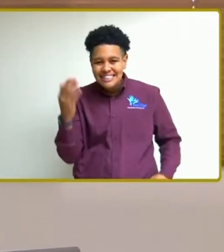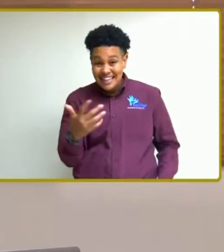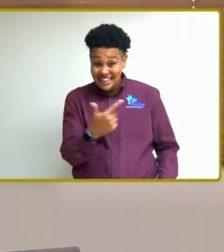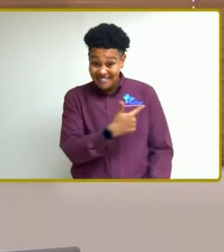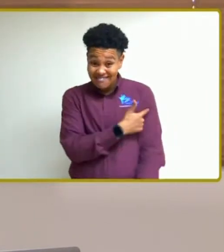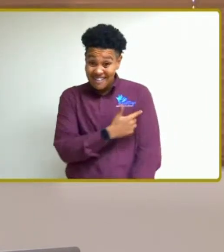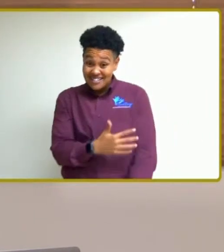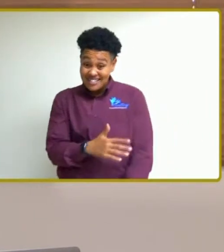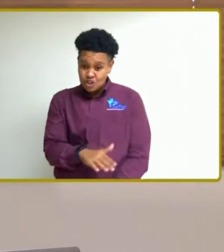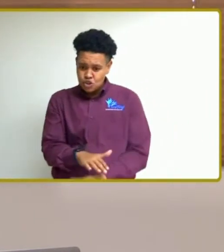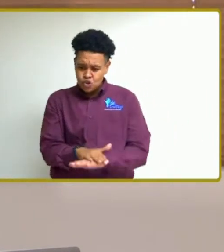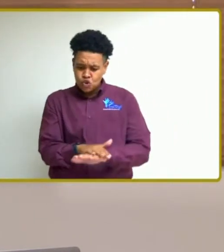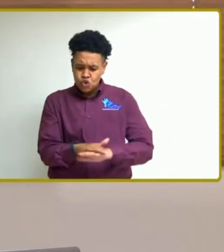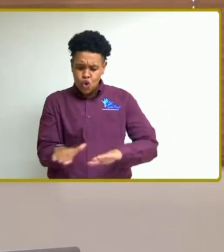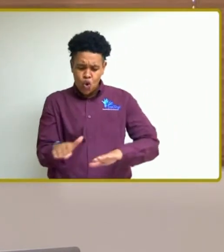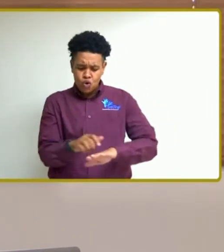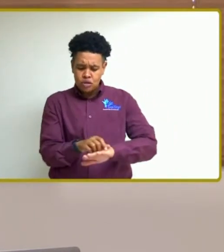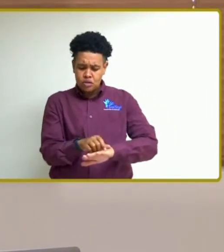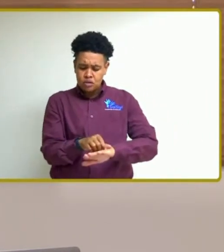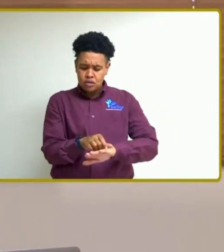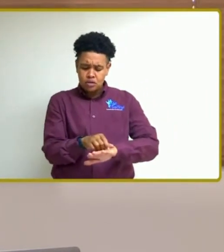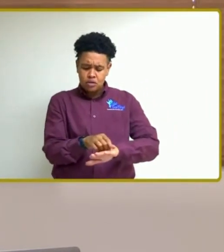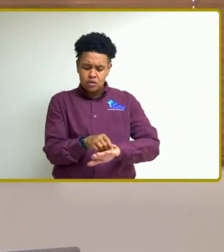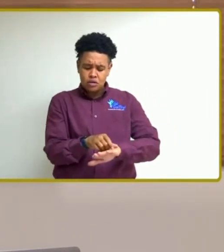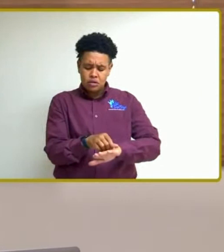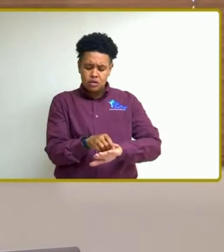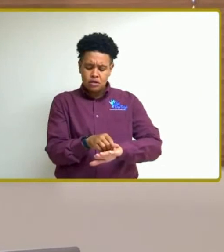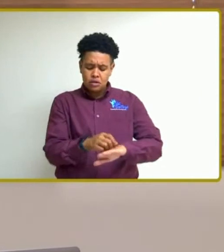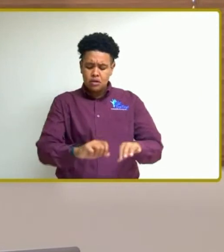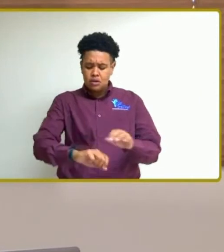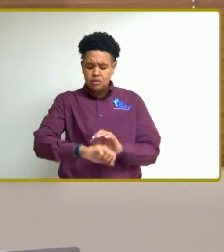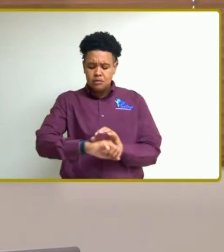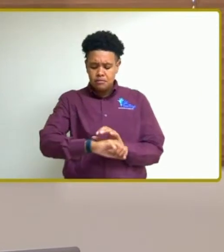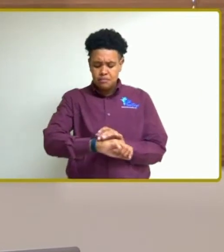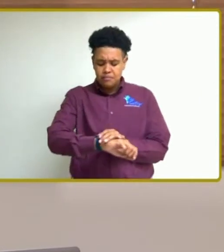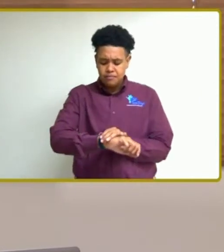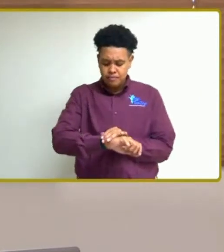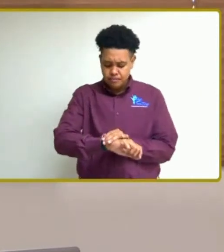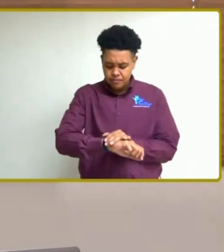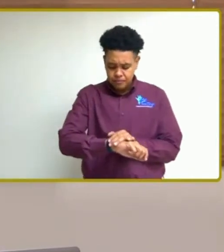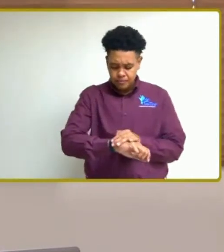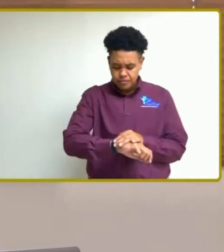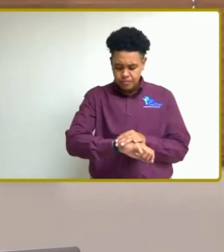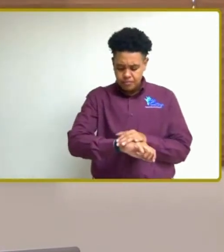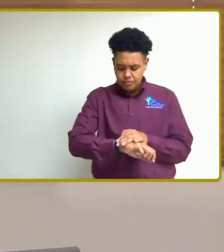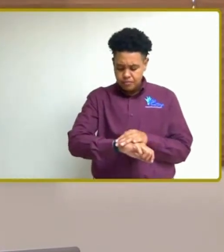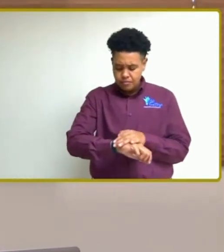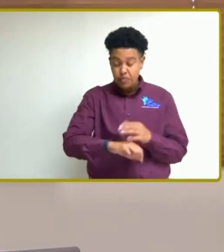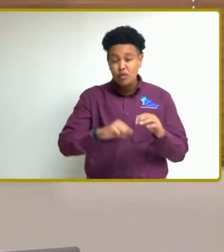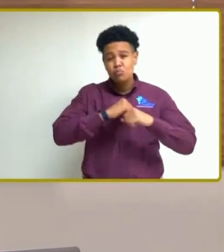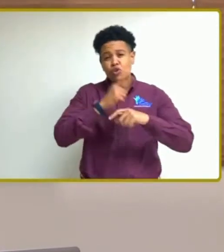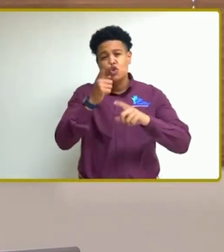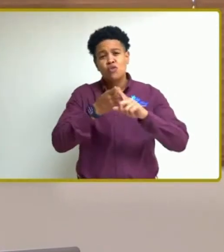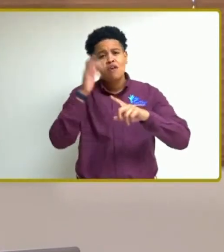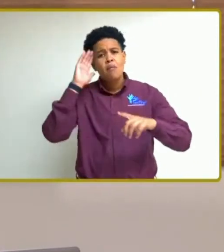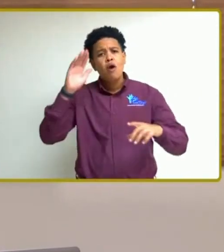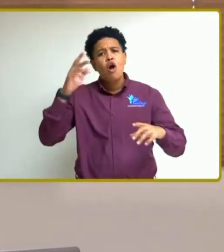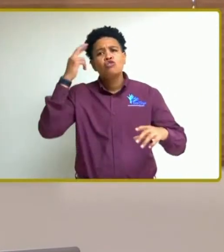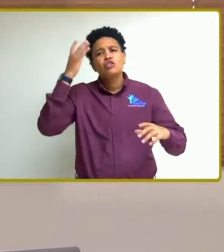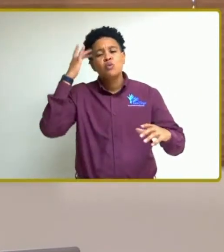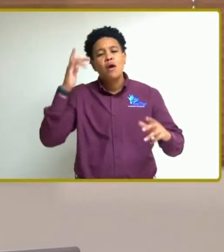vaccine does not protect you from all the reasons that persons can possibly